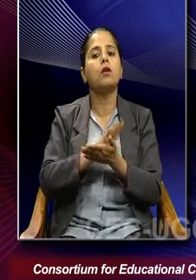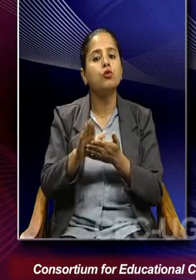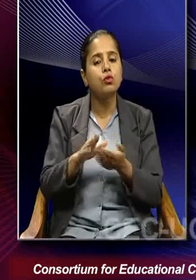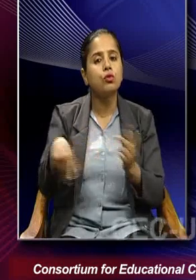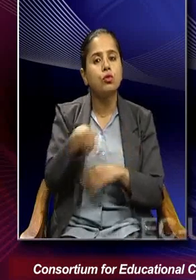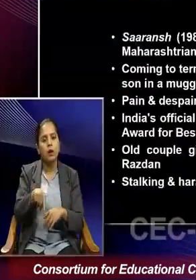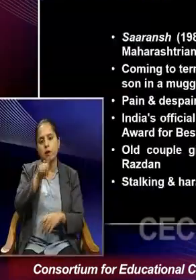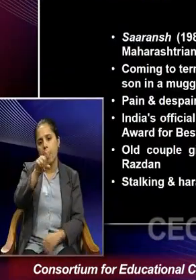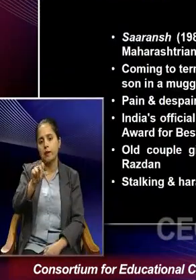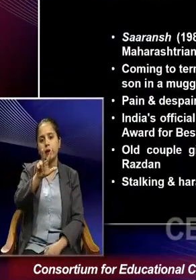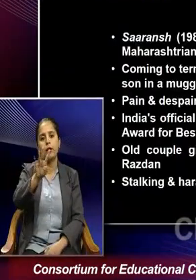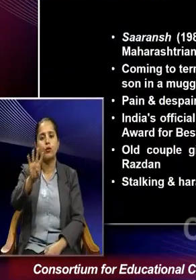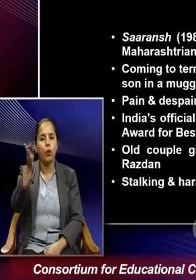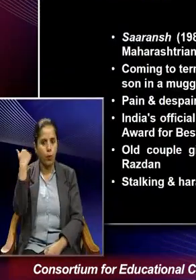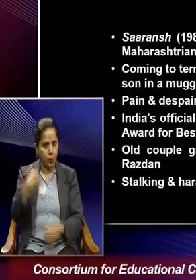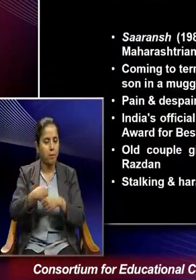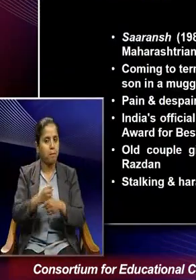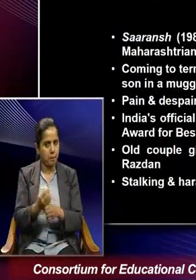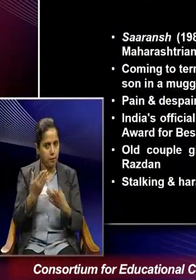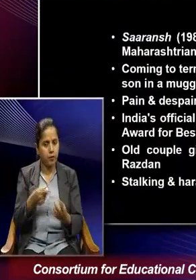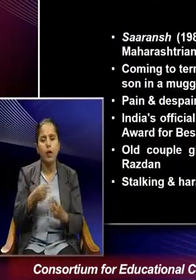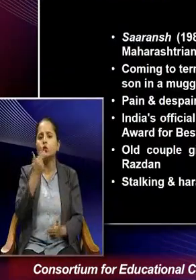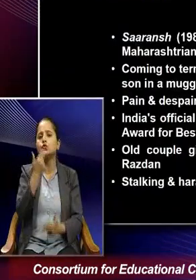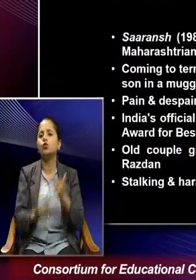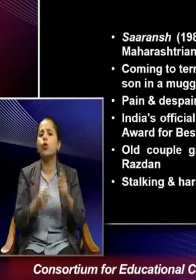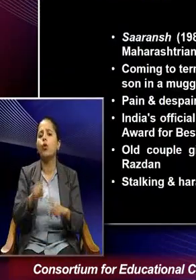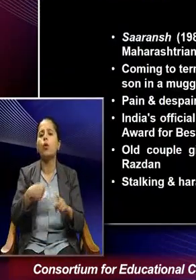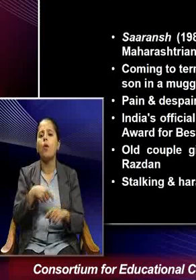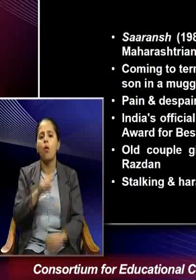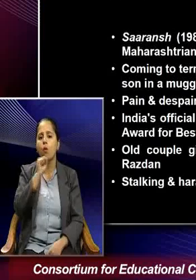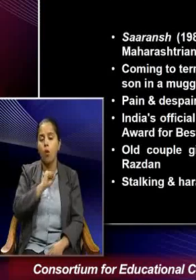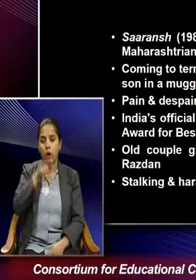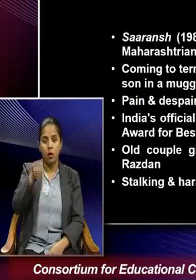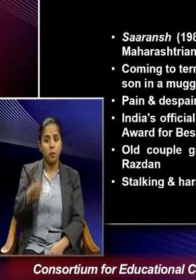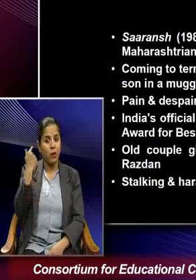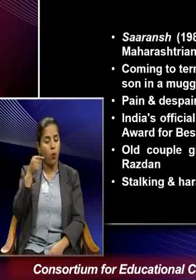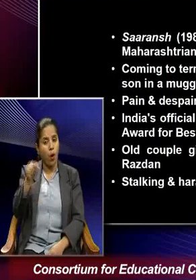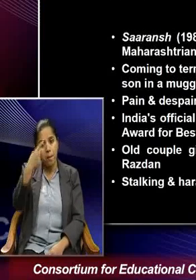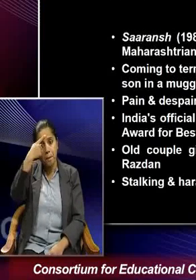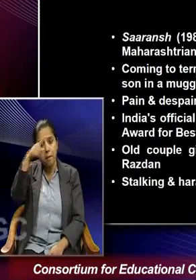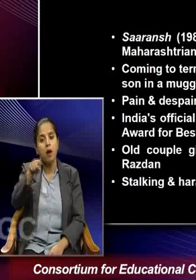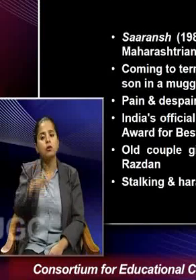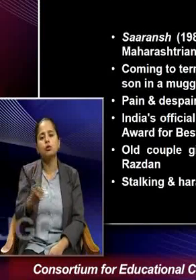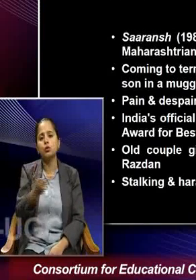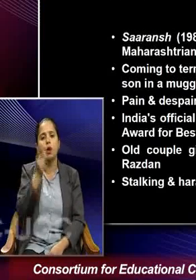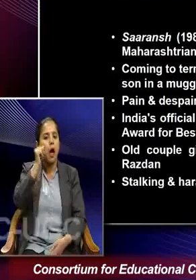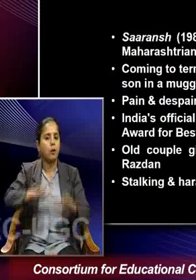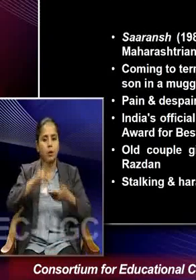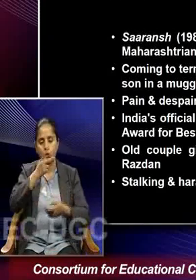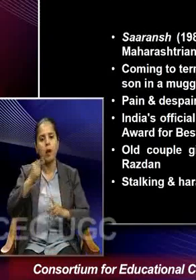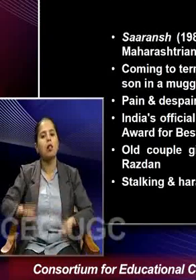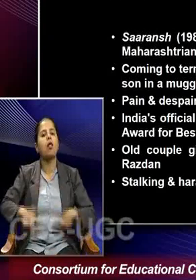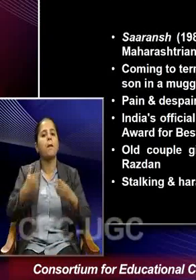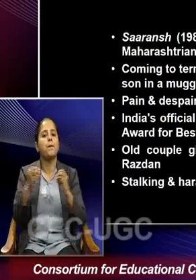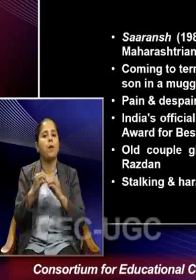1984, and it was the story of an elderly Maharashtrian couple, those who were living in Mumbai, and how they